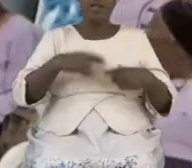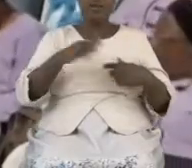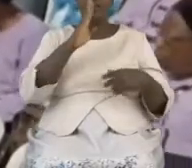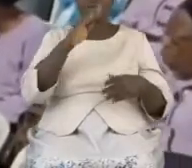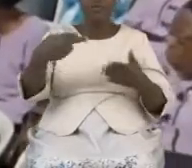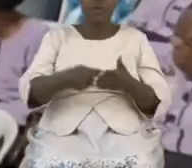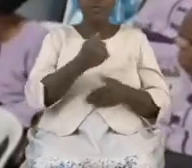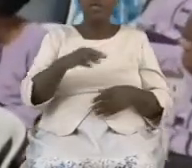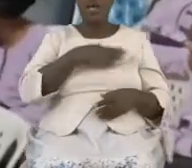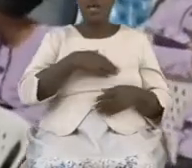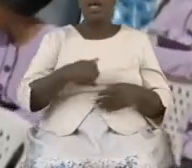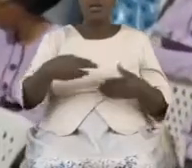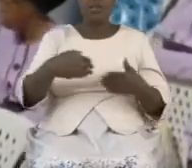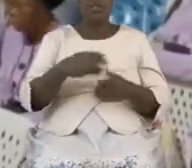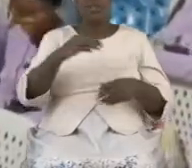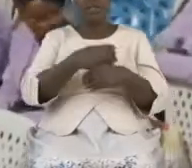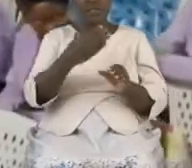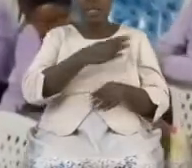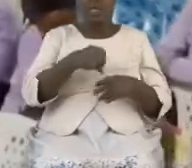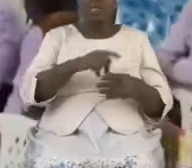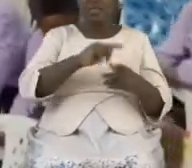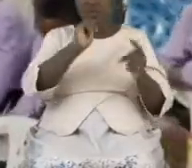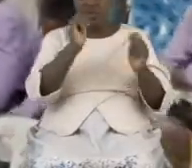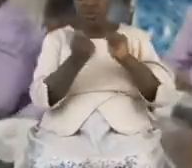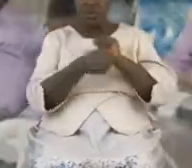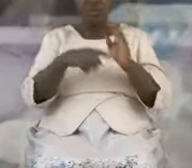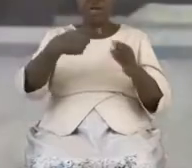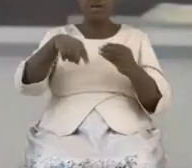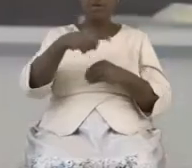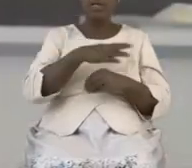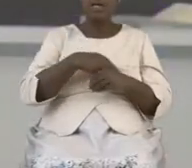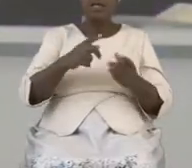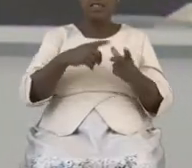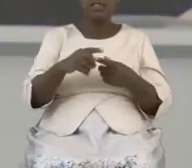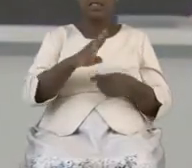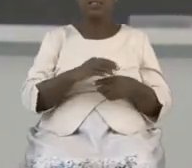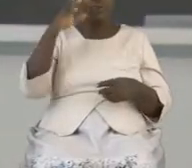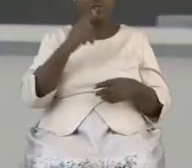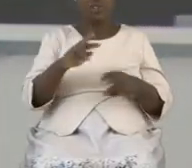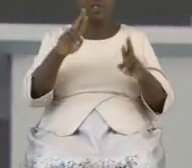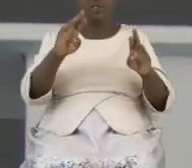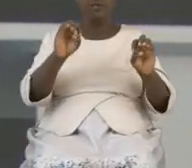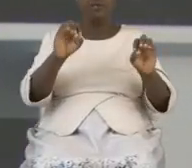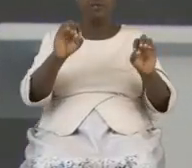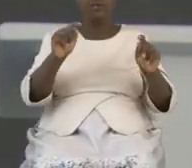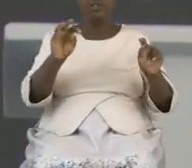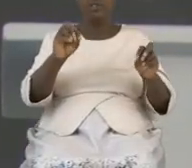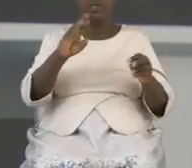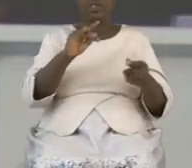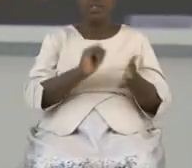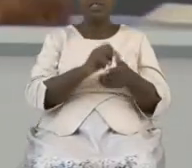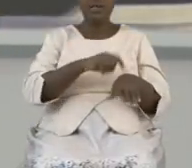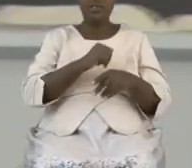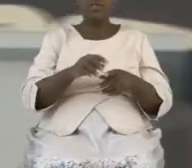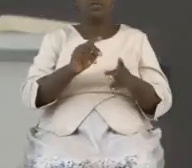regenerated, turned around. If for the retreat, it comes to enlighten us and to educate us,